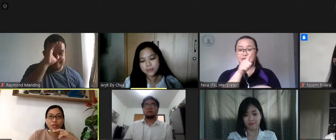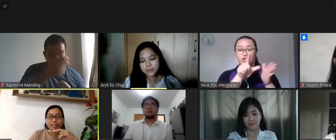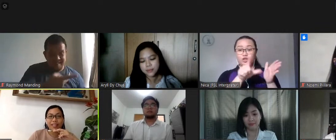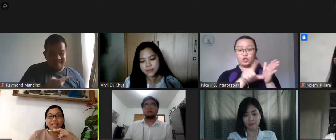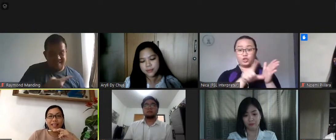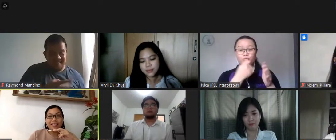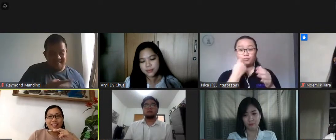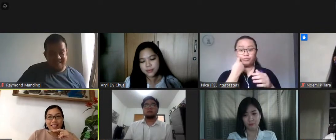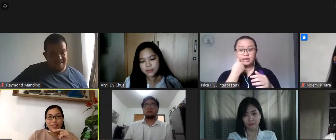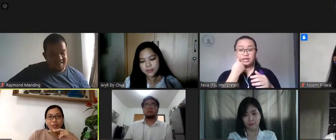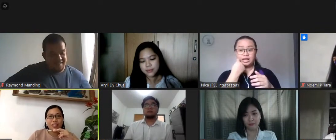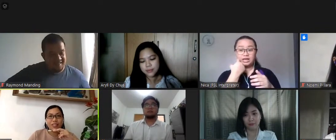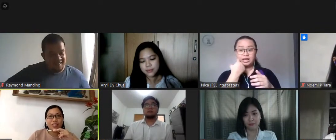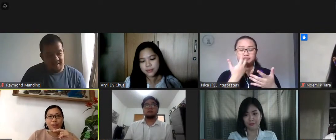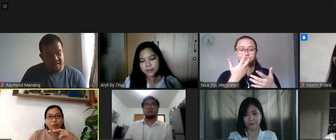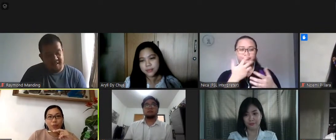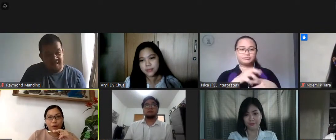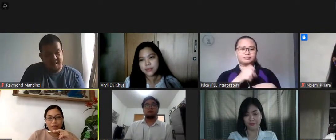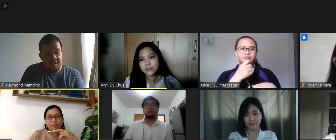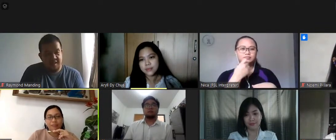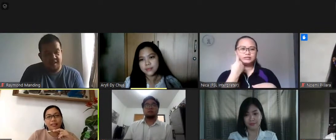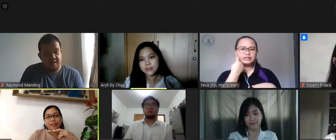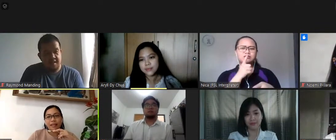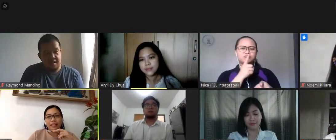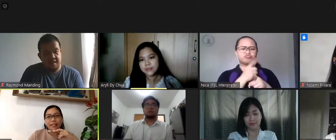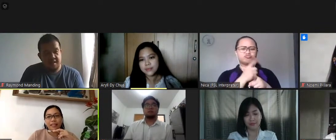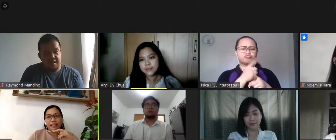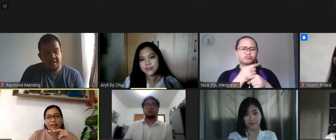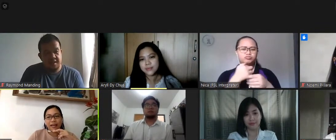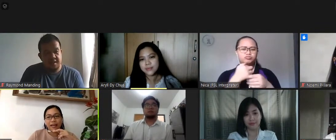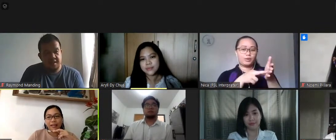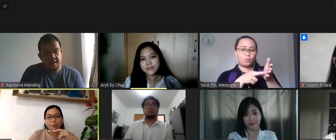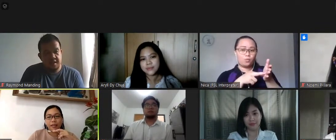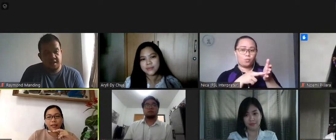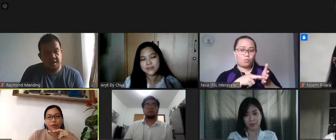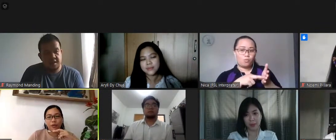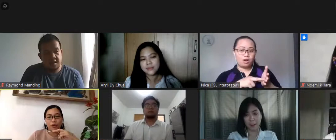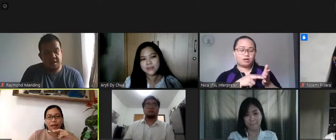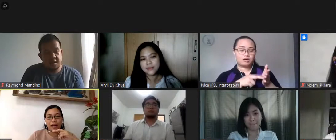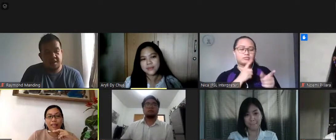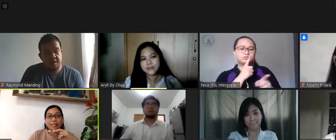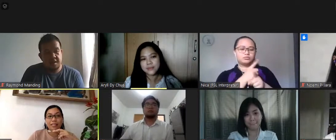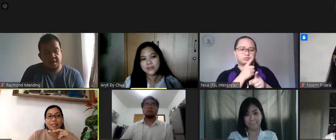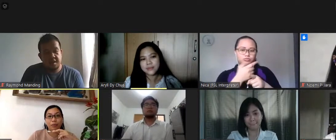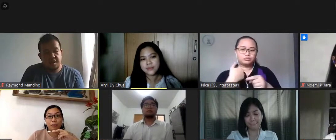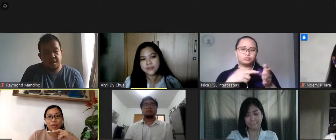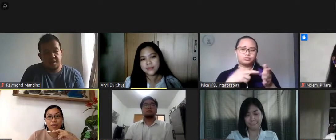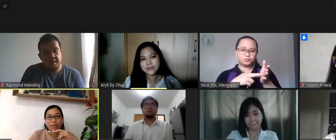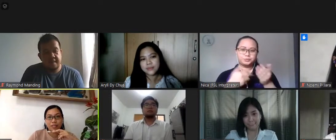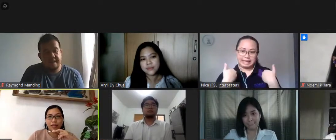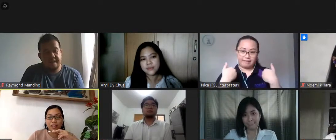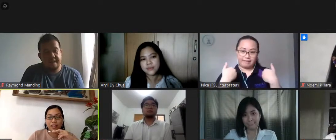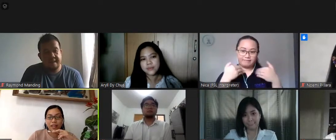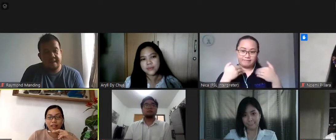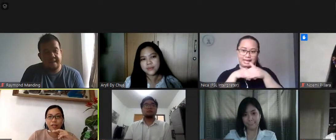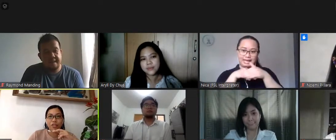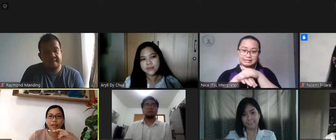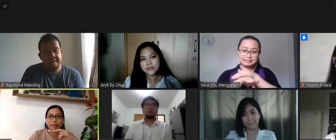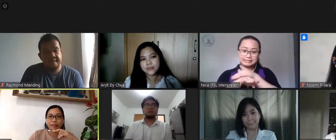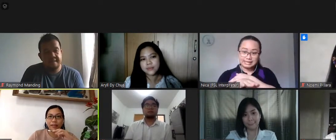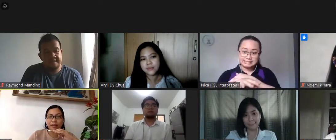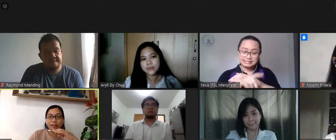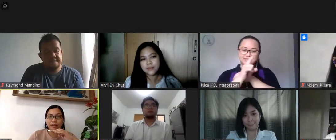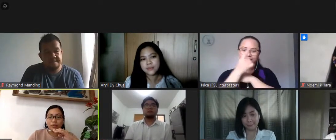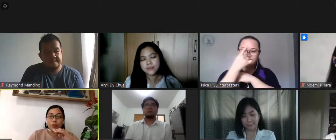8, yes, there is a requirement na kailangan magkaroon ng accessible means yung mga deaf patient